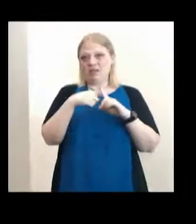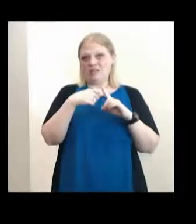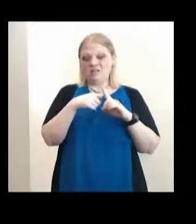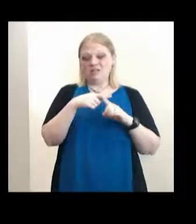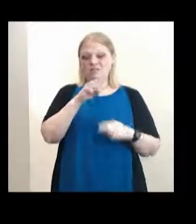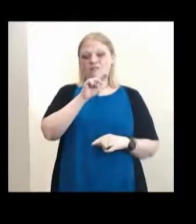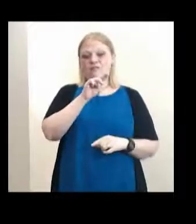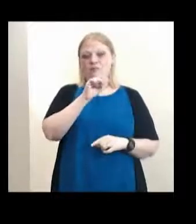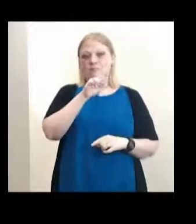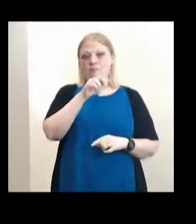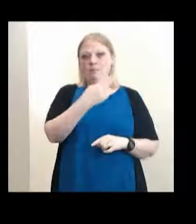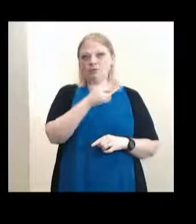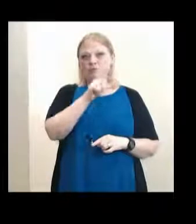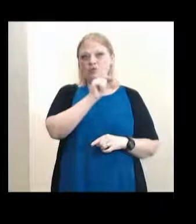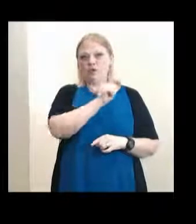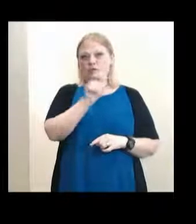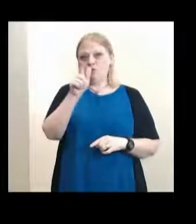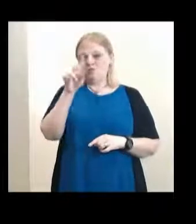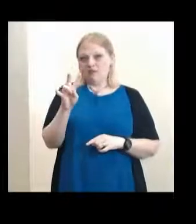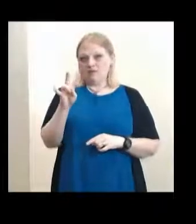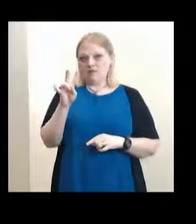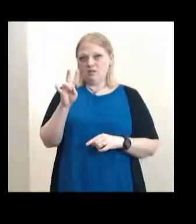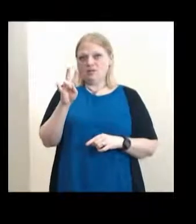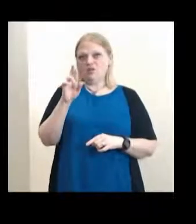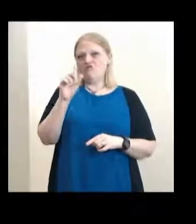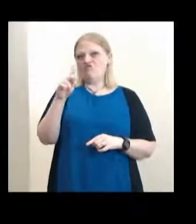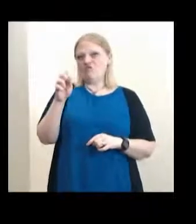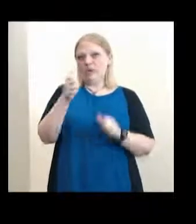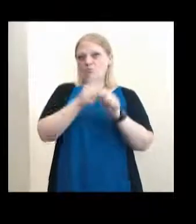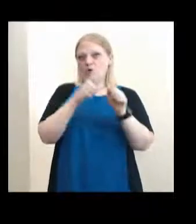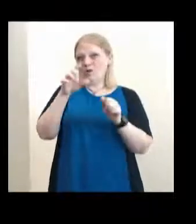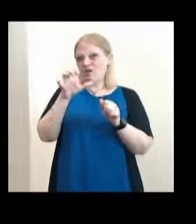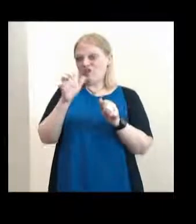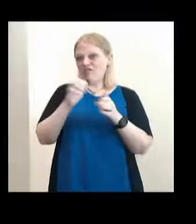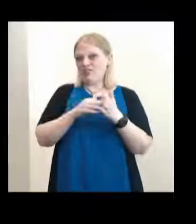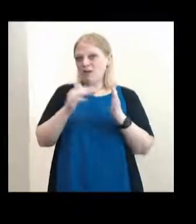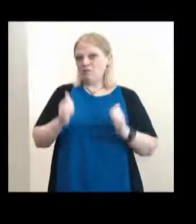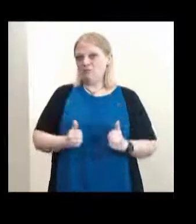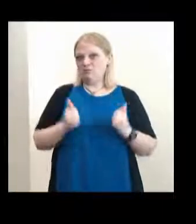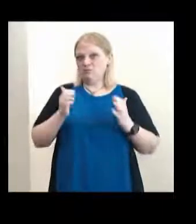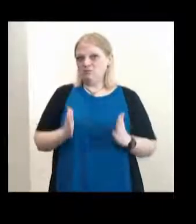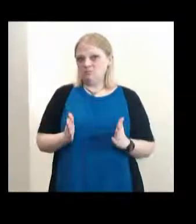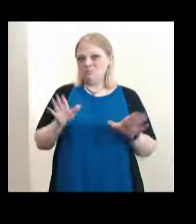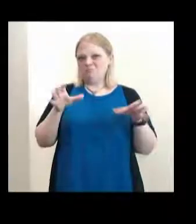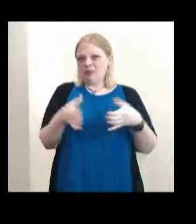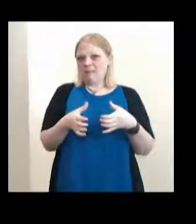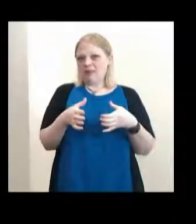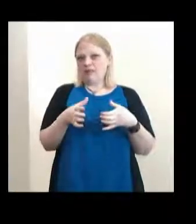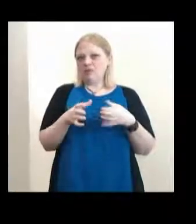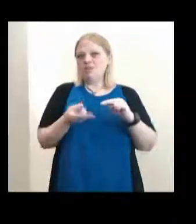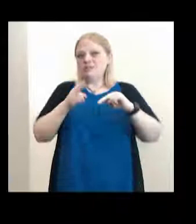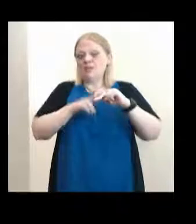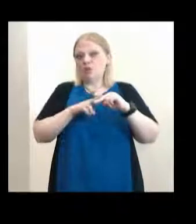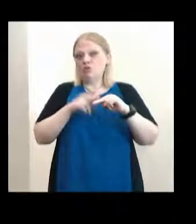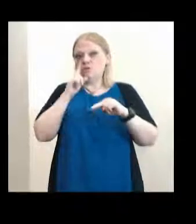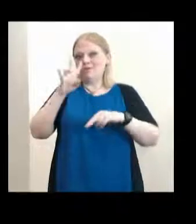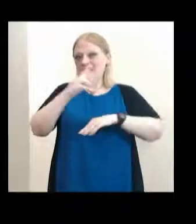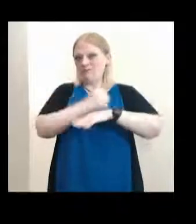20th to March 27th. Our rate per 100,000 population over a 7-day period has increased.